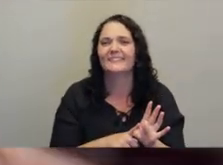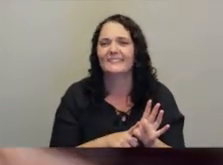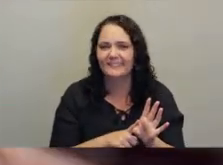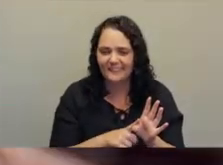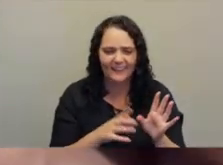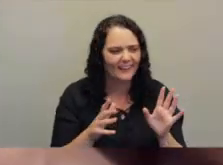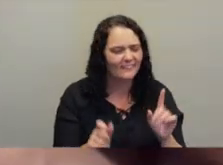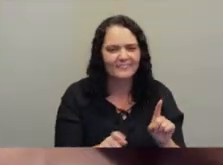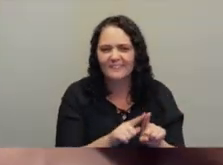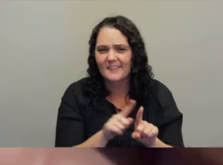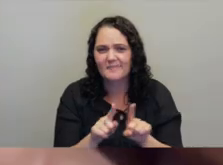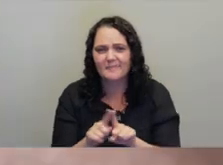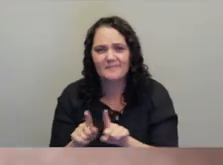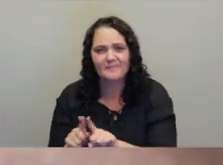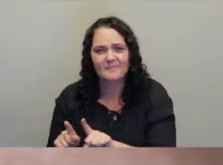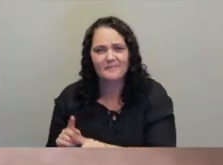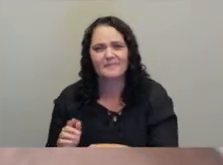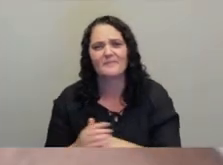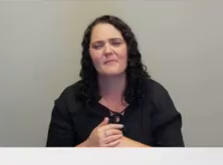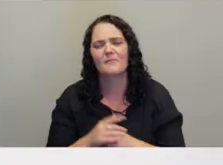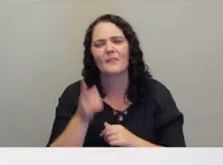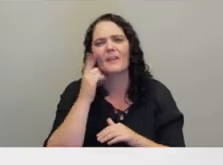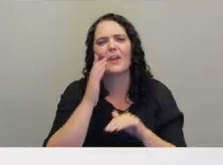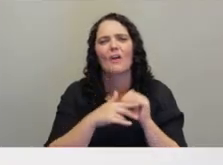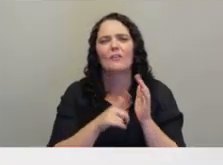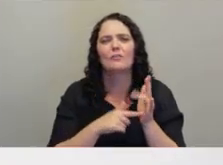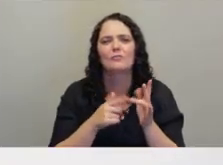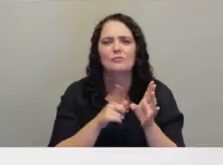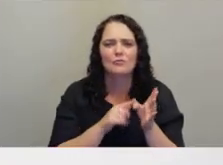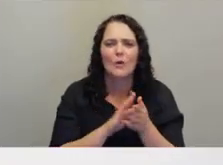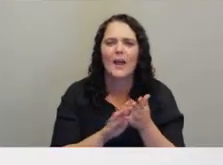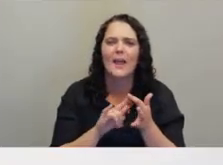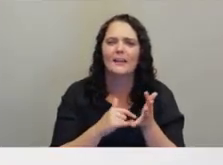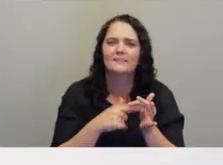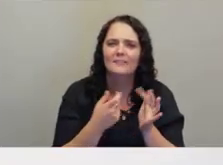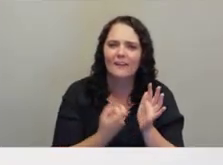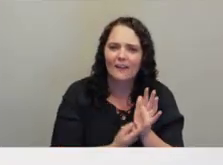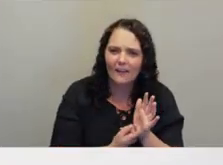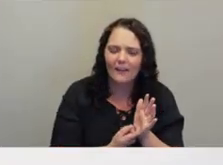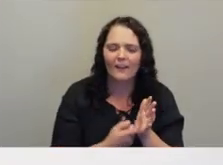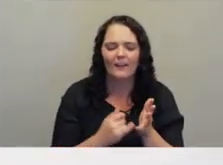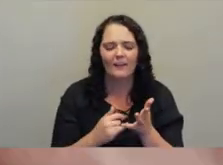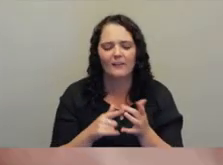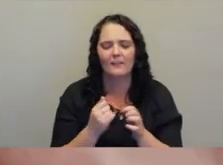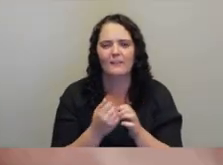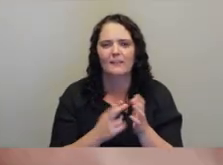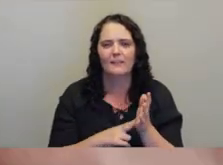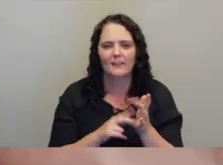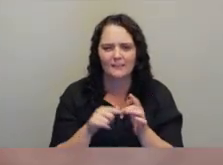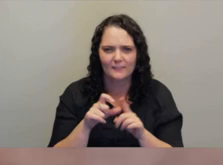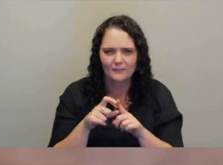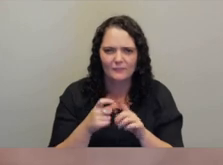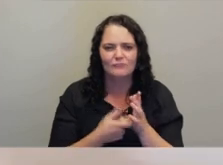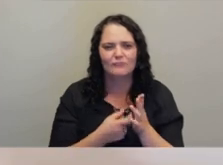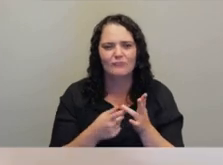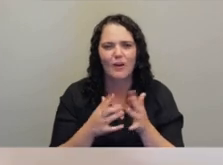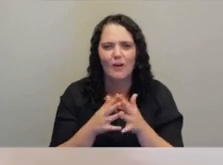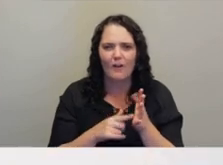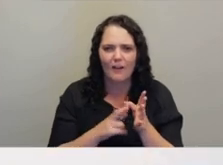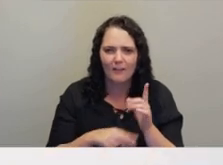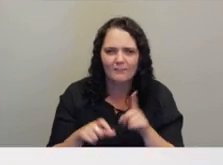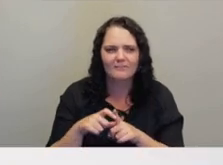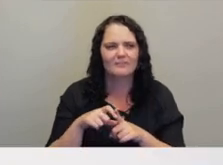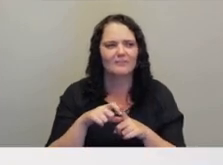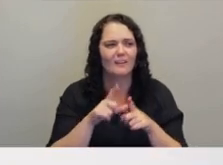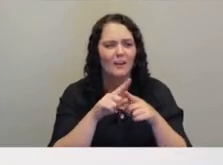of idiosyncrasy. You know, we think about Joy Hester's drawing and William Dobell's drawings and Sidney Nolan's drawing and Alice Neal's drawings and